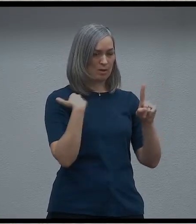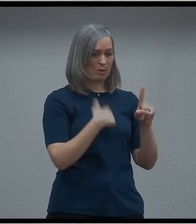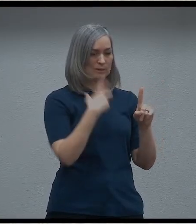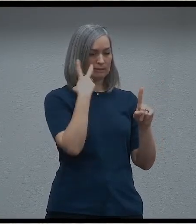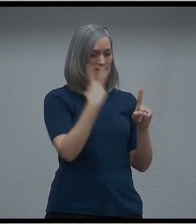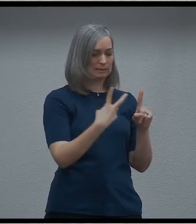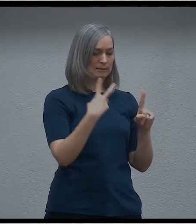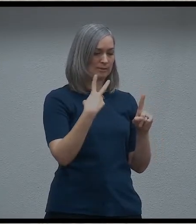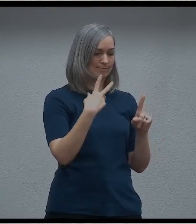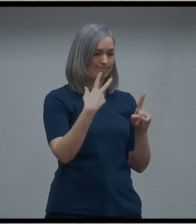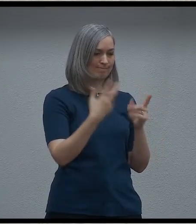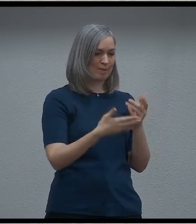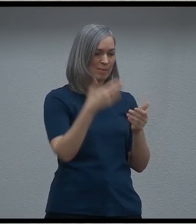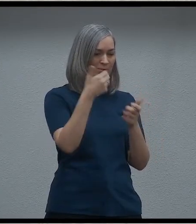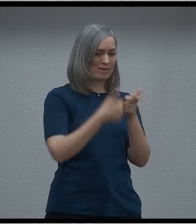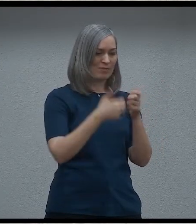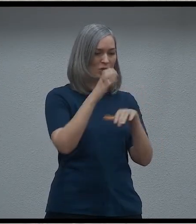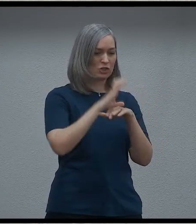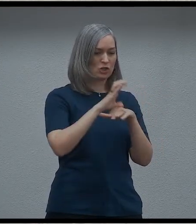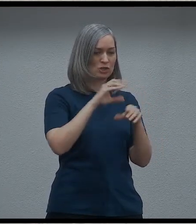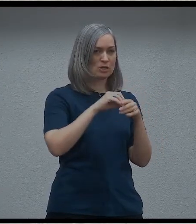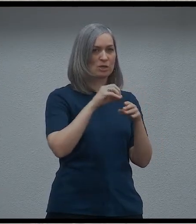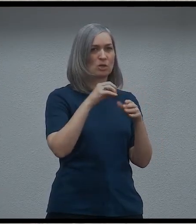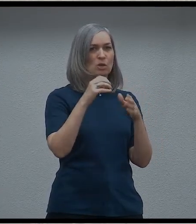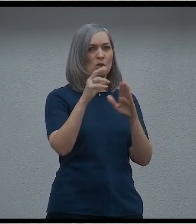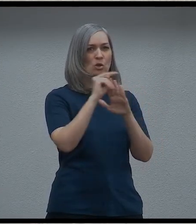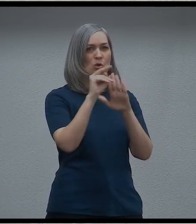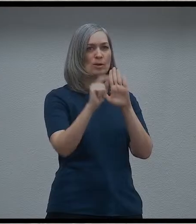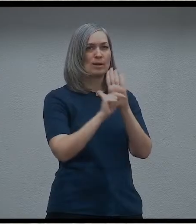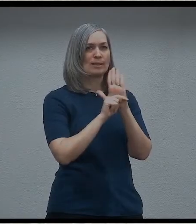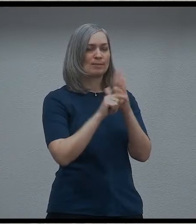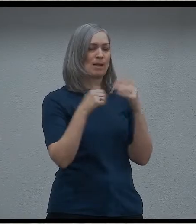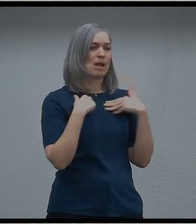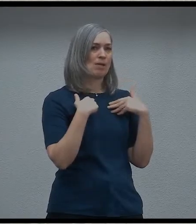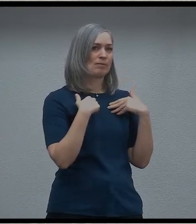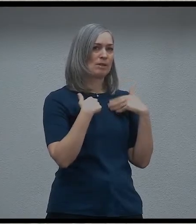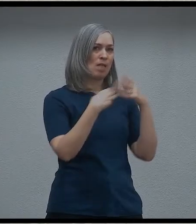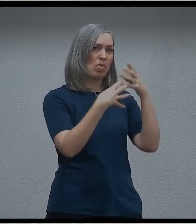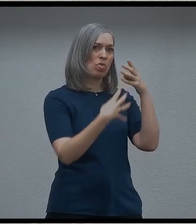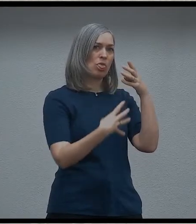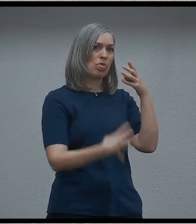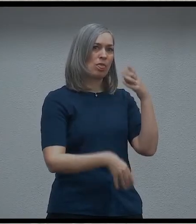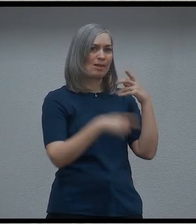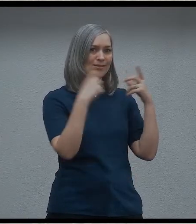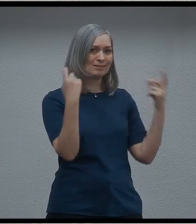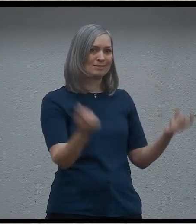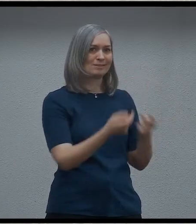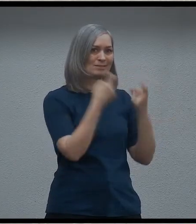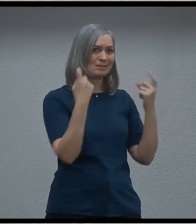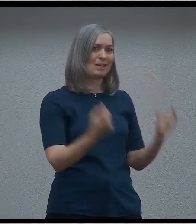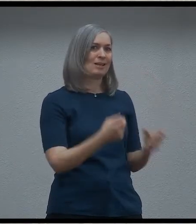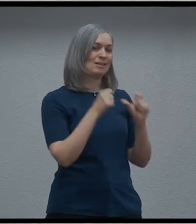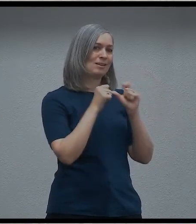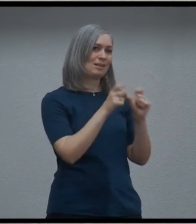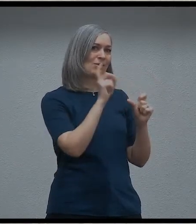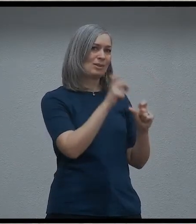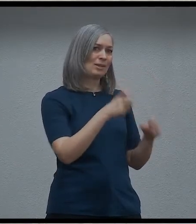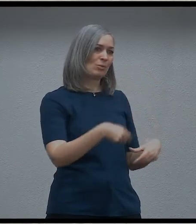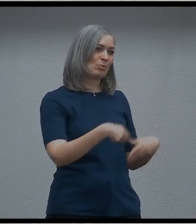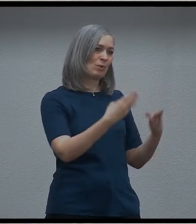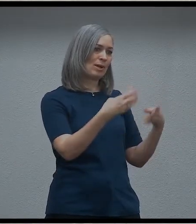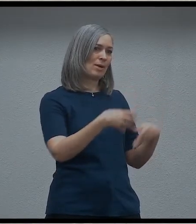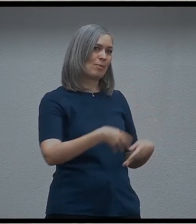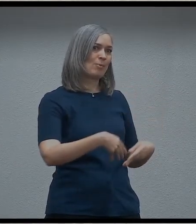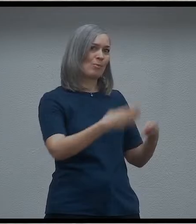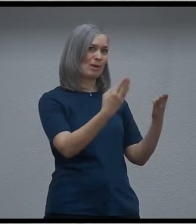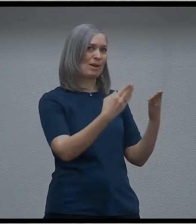that almost every church in the New Testament has a laundry list of sins that have to constantly be addressed. And just like